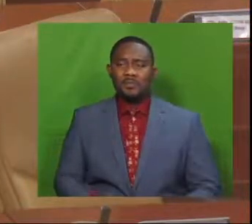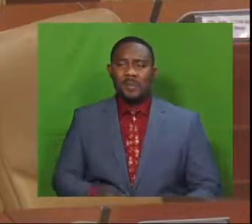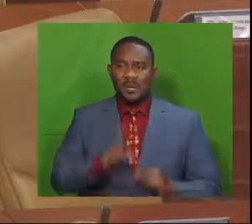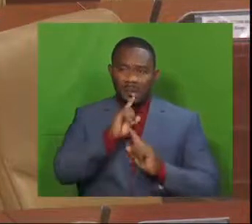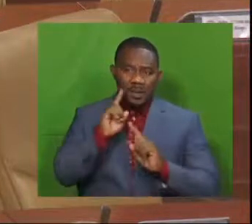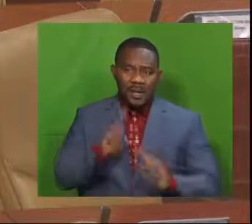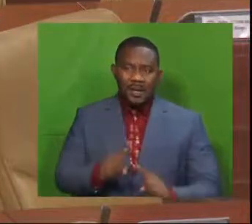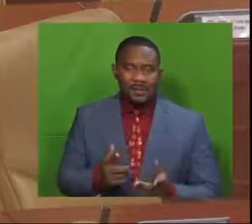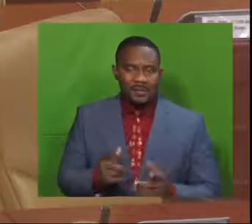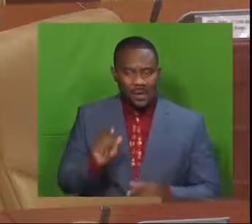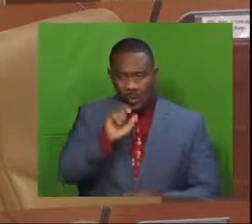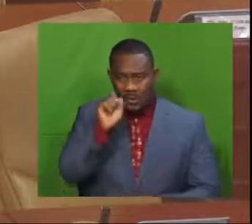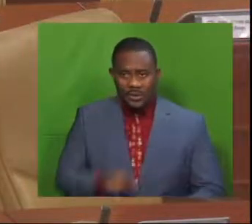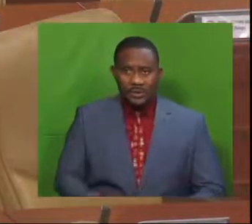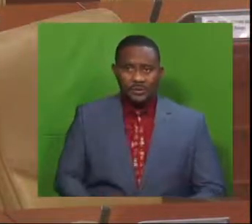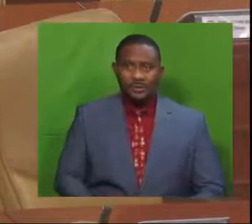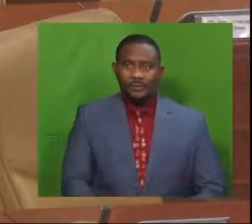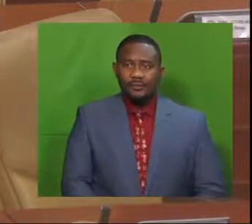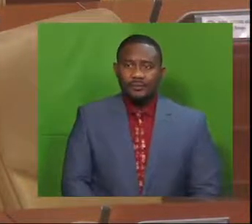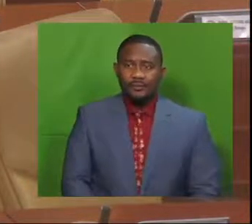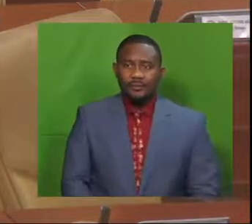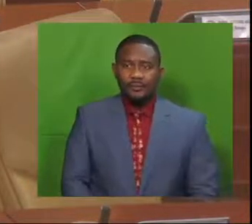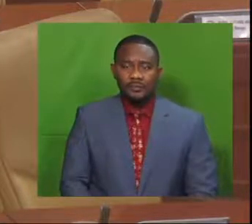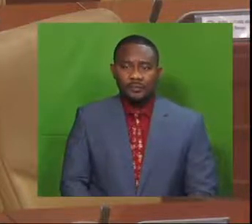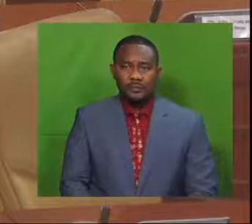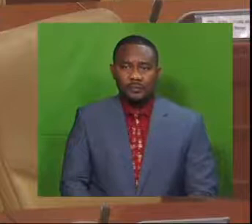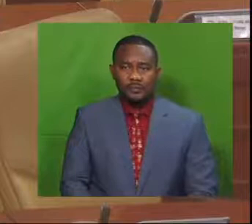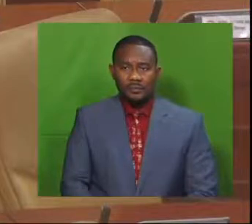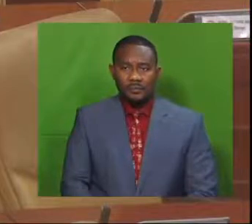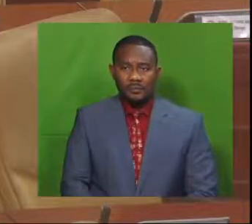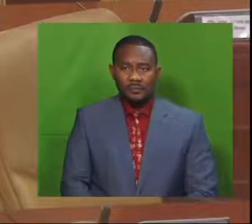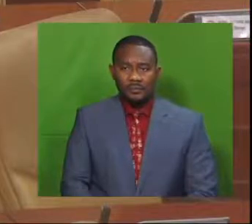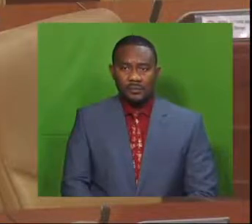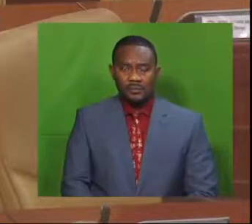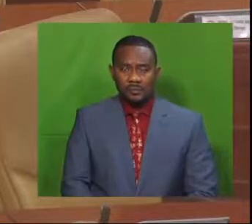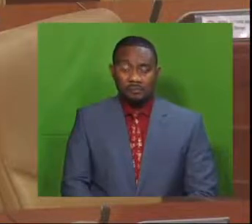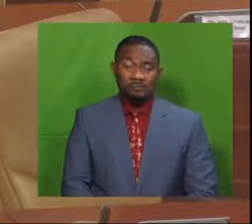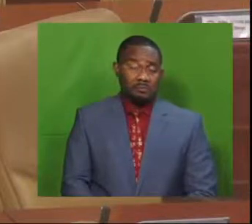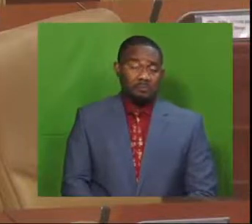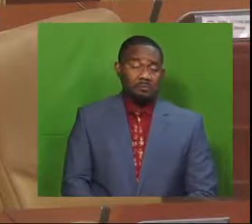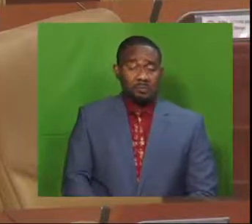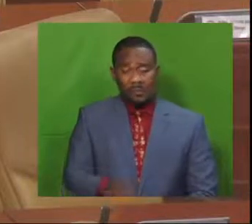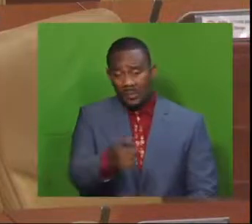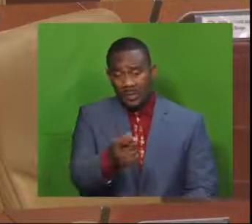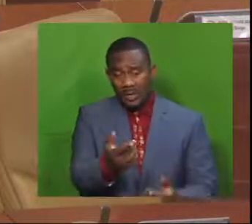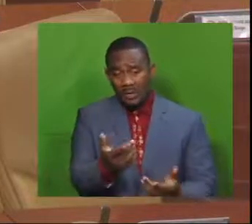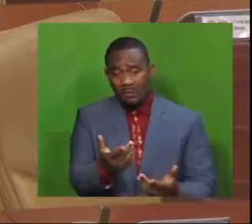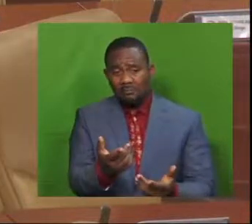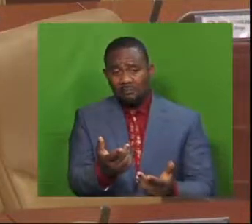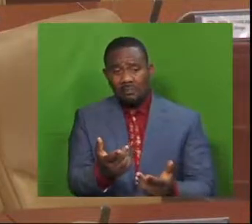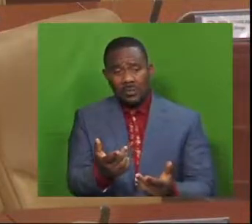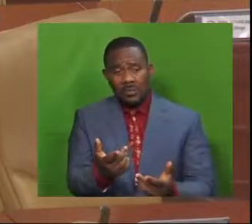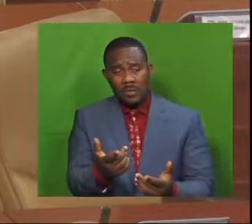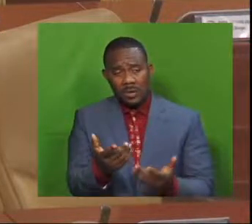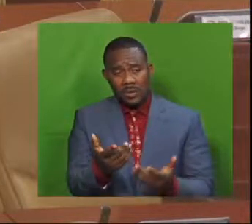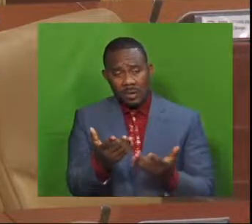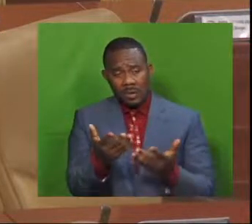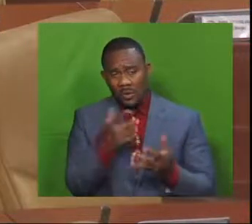above the standing orders of Parliament. So I want to hear from the Honourable Deputy